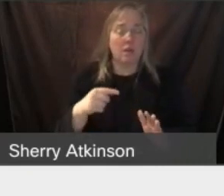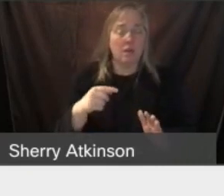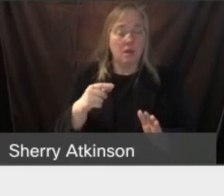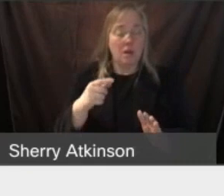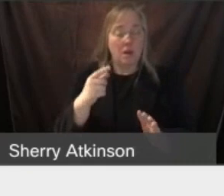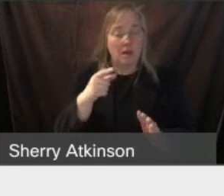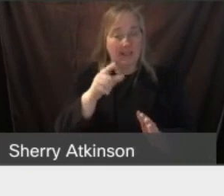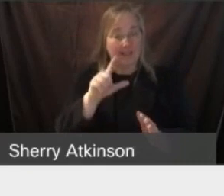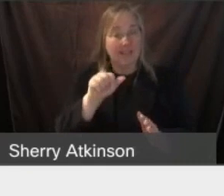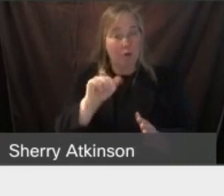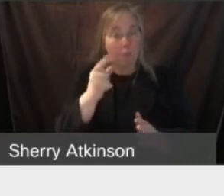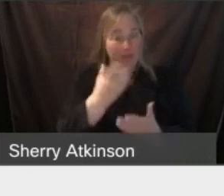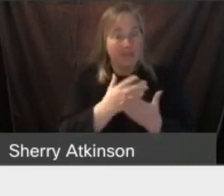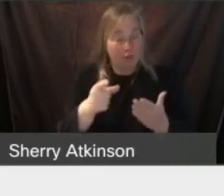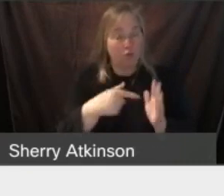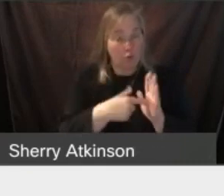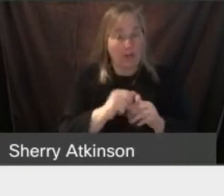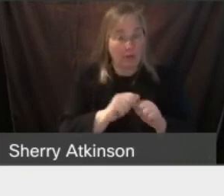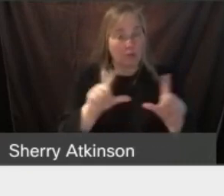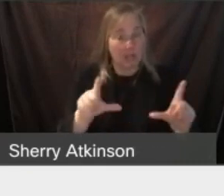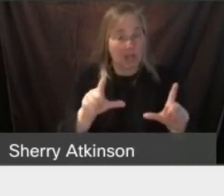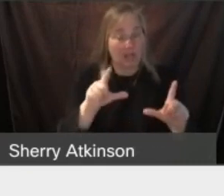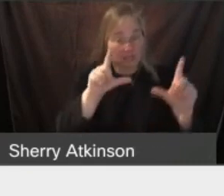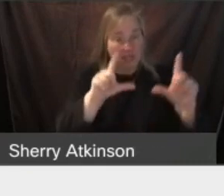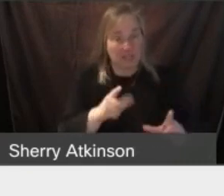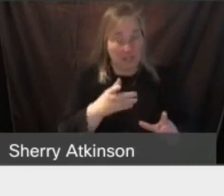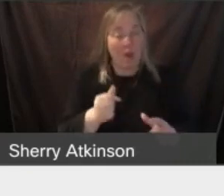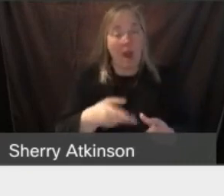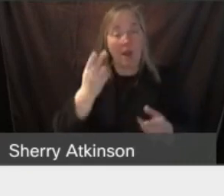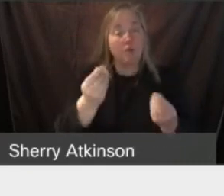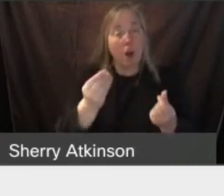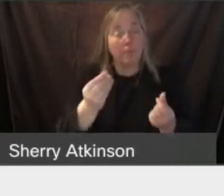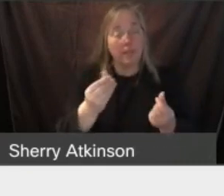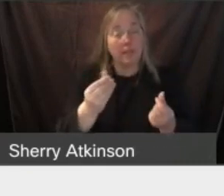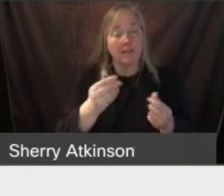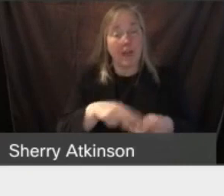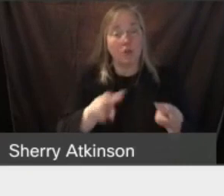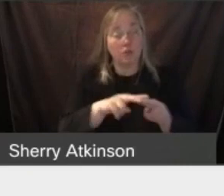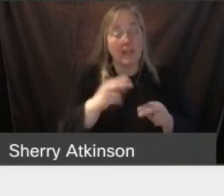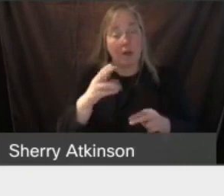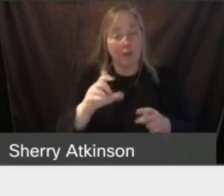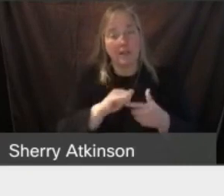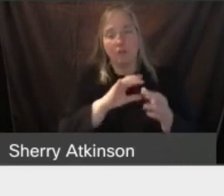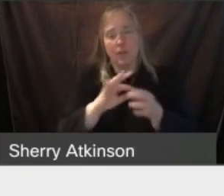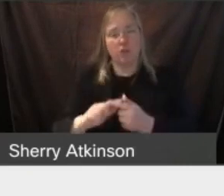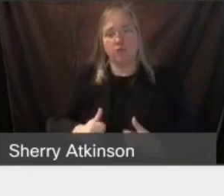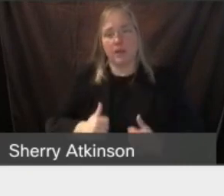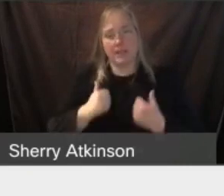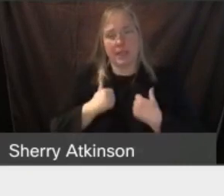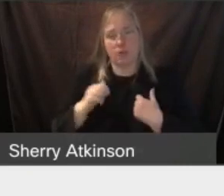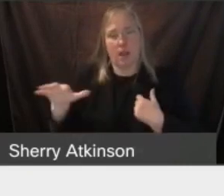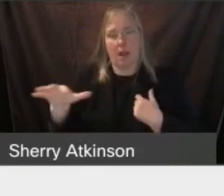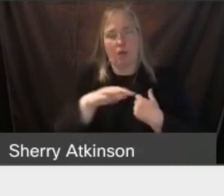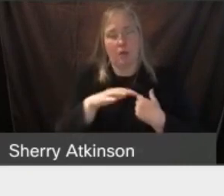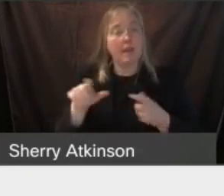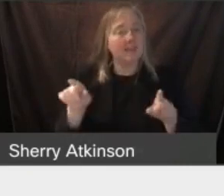the high property values in Howard County that relate to residential. The same house that